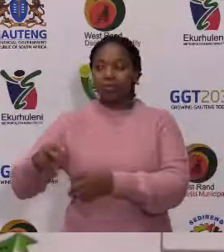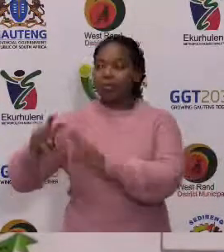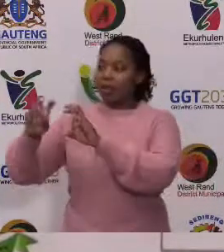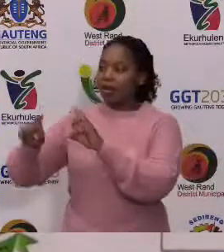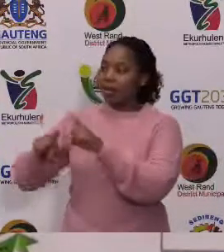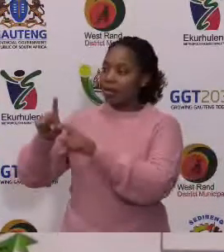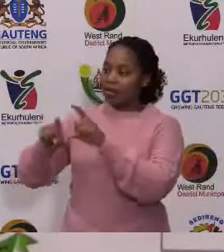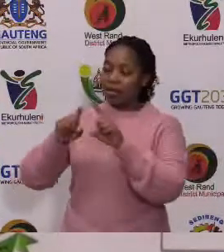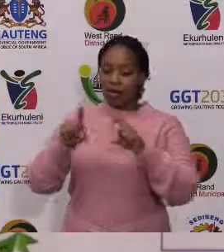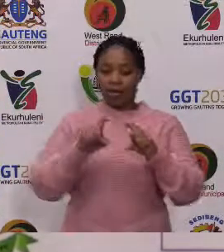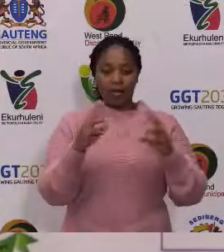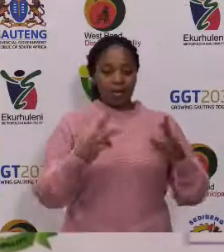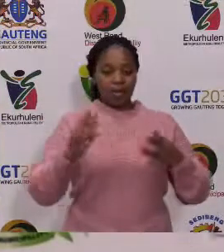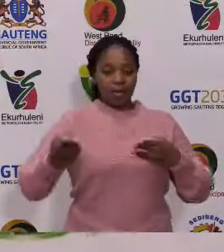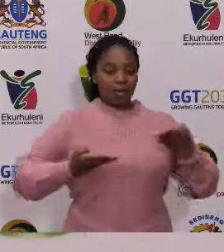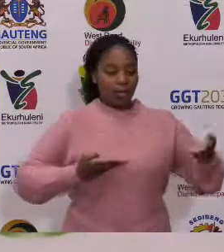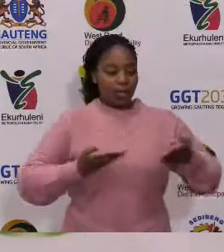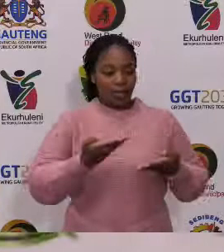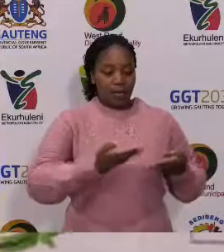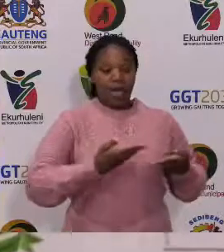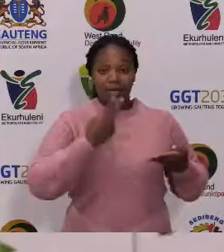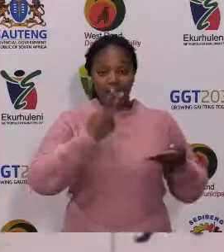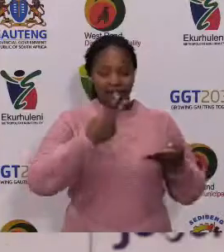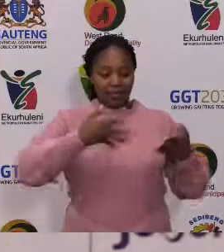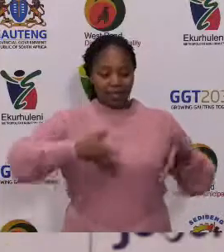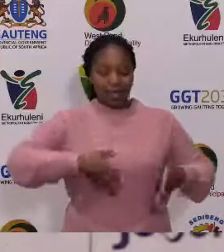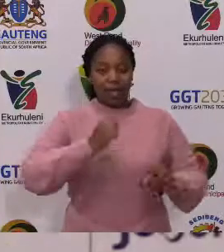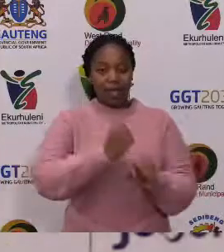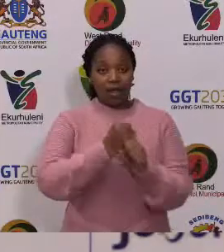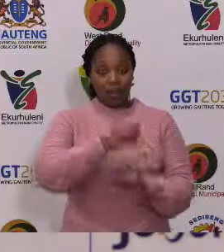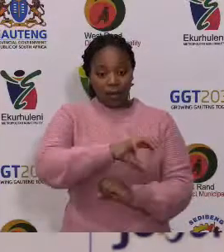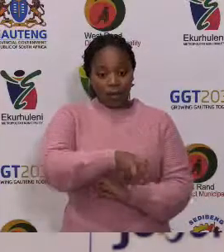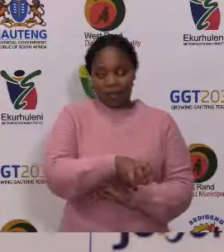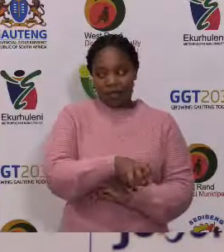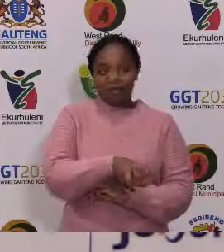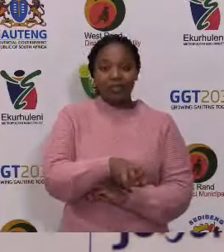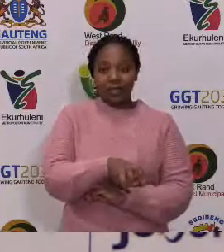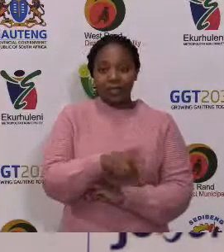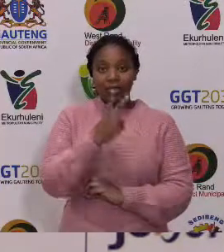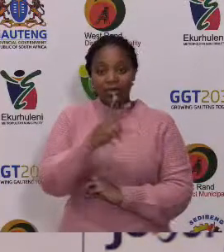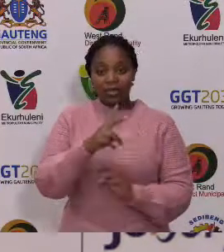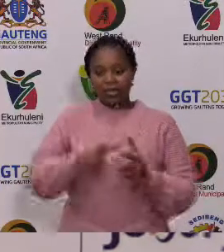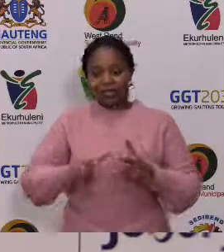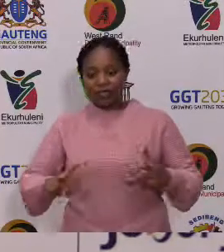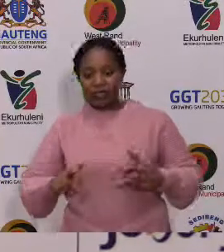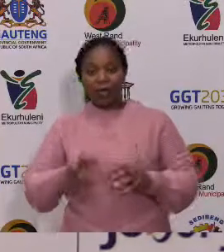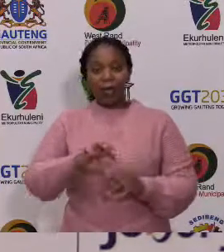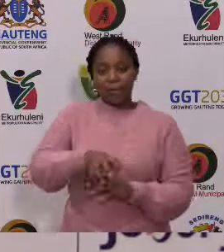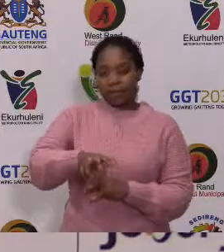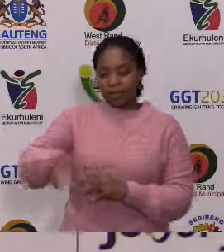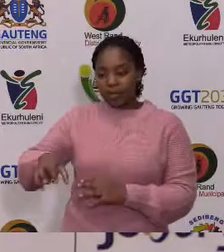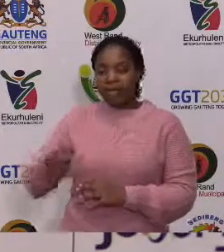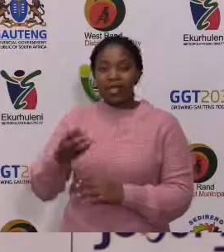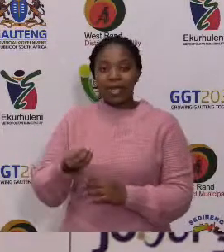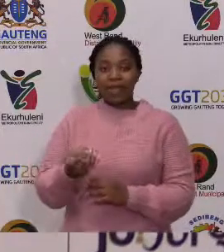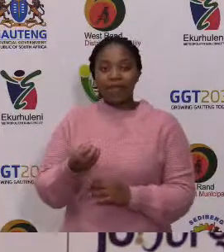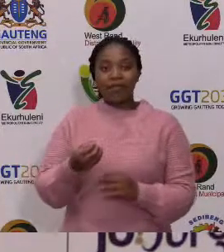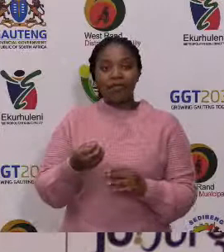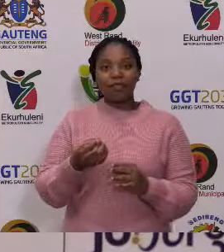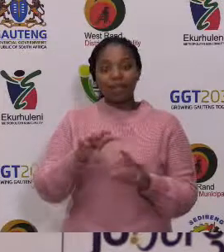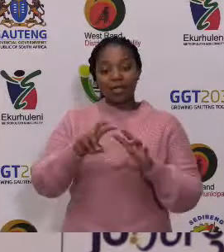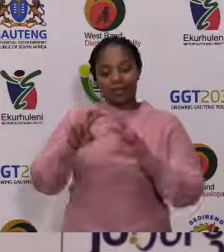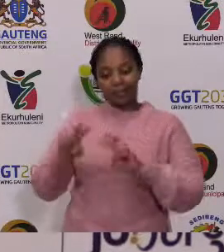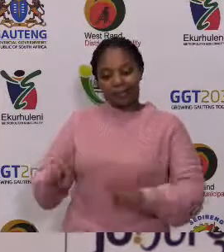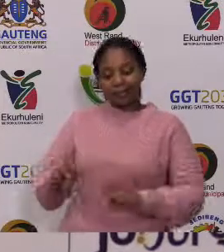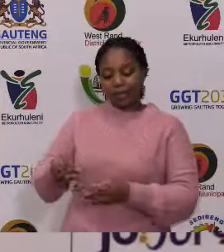been infected in the province and to see how it might actually differ across the province. So this is what is known as a sero survey. And for people that are